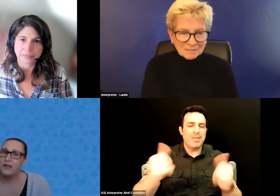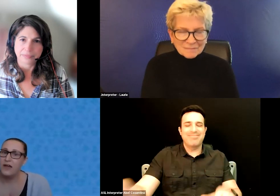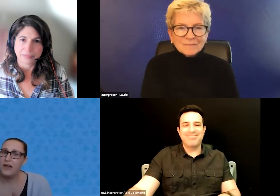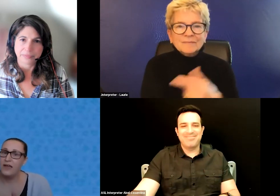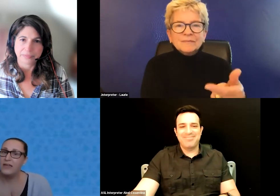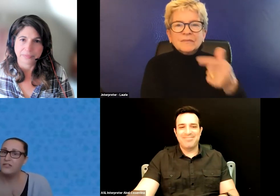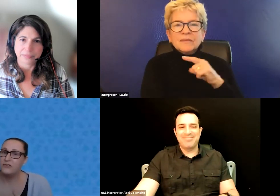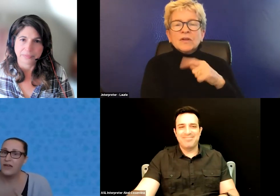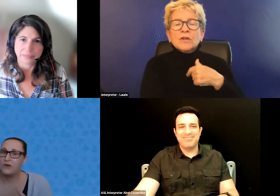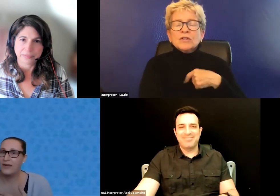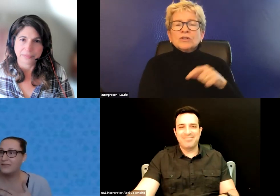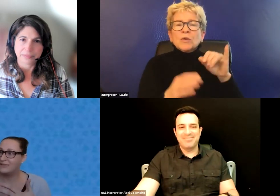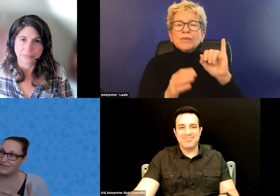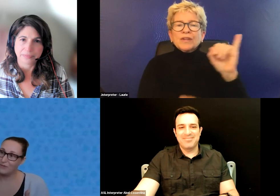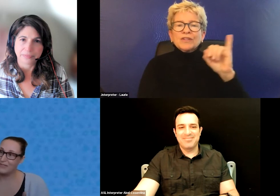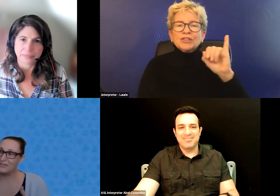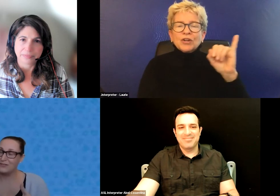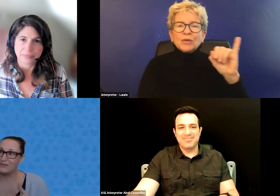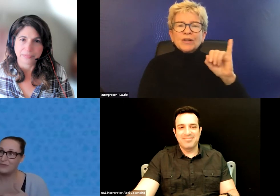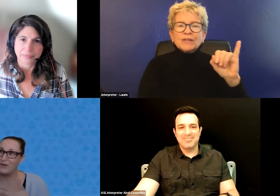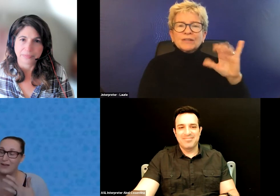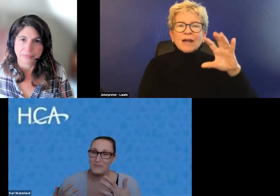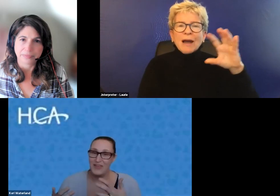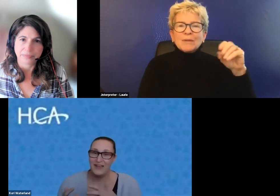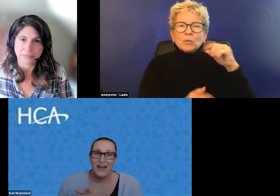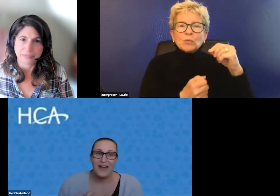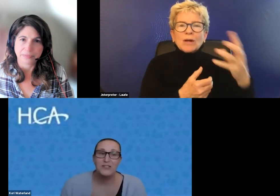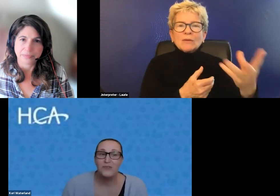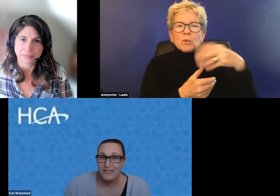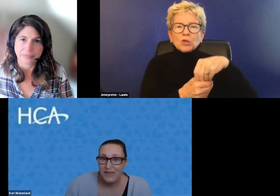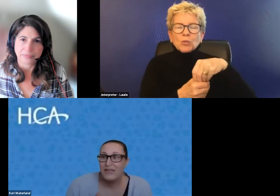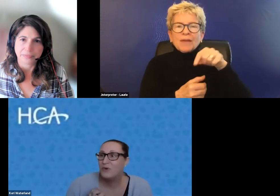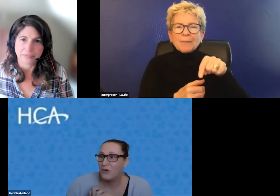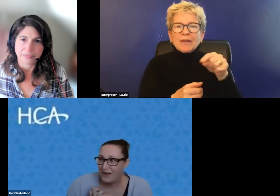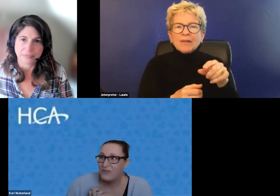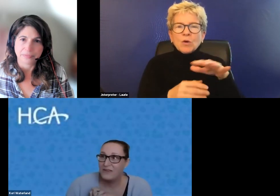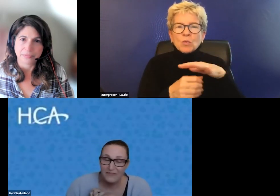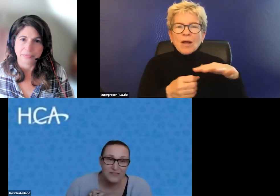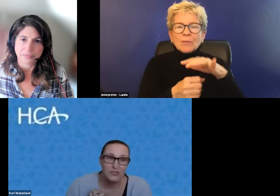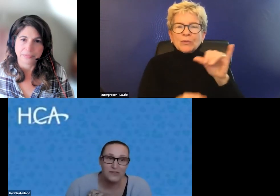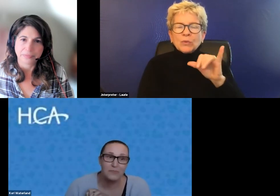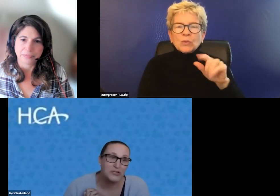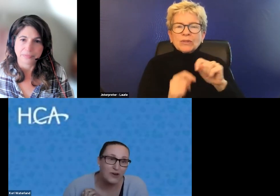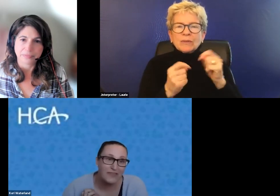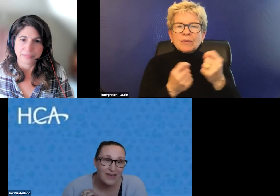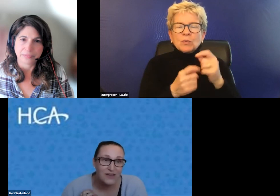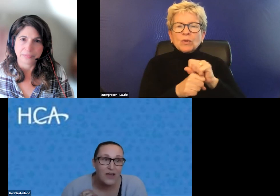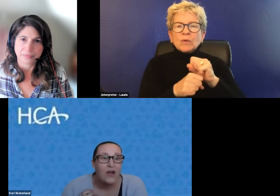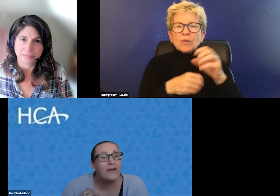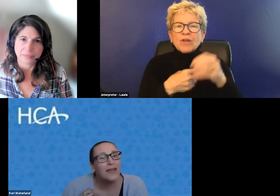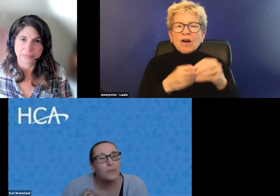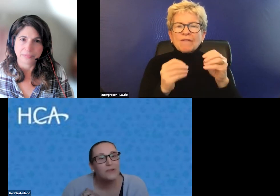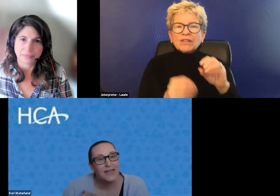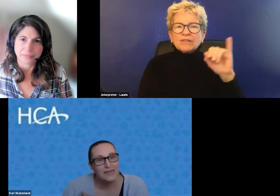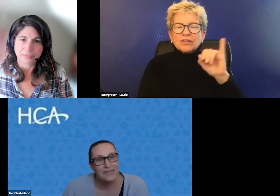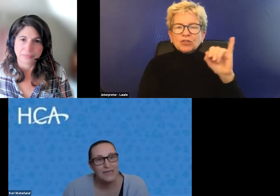carriers into that crisis and stabilization service realm. So the team has been working with the Office of Insurance Commissioner on that.